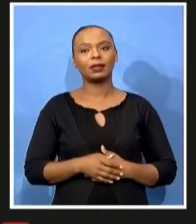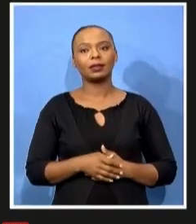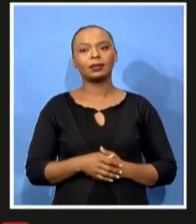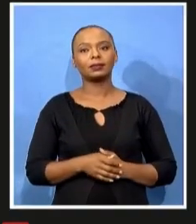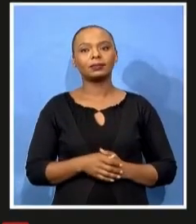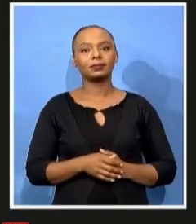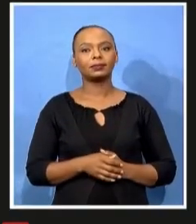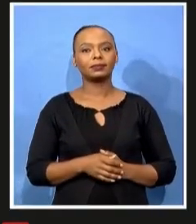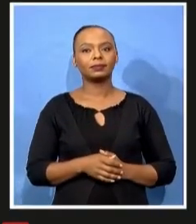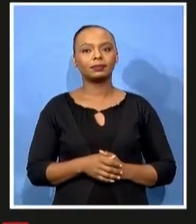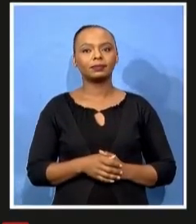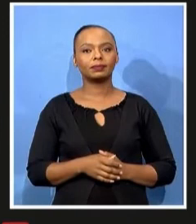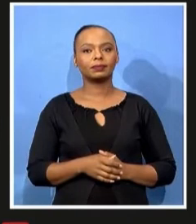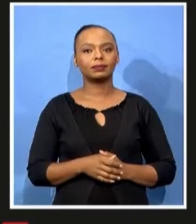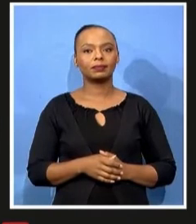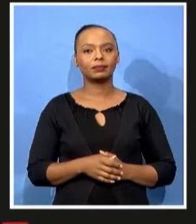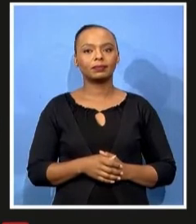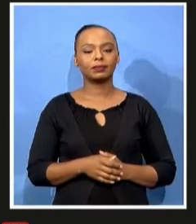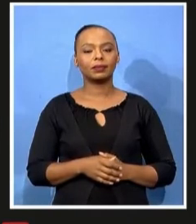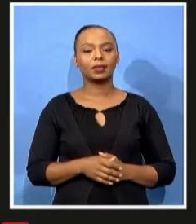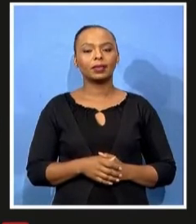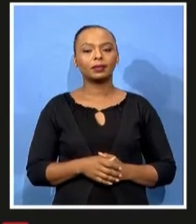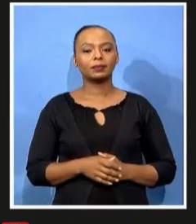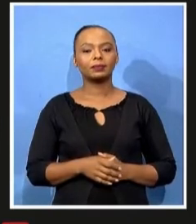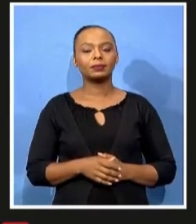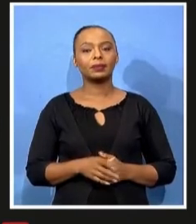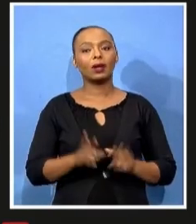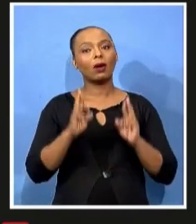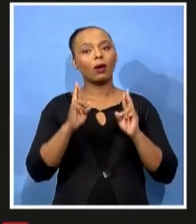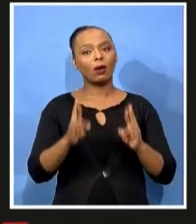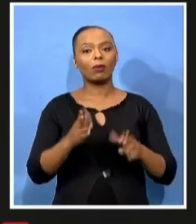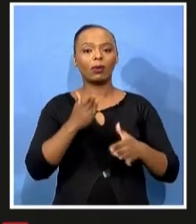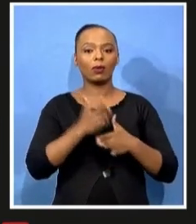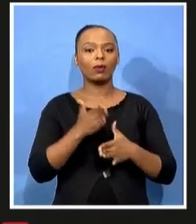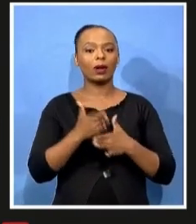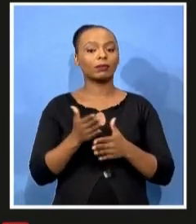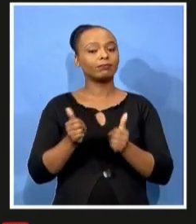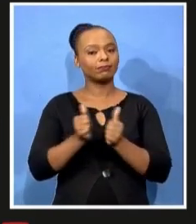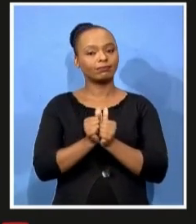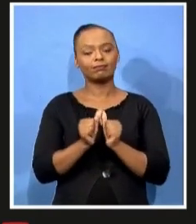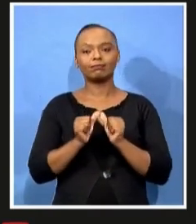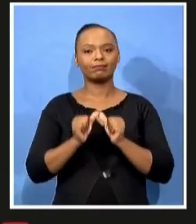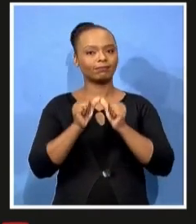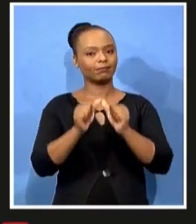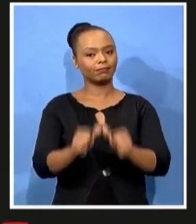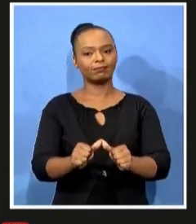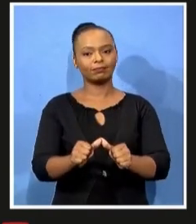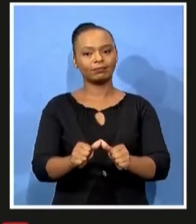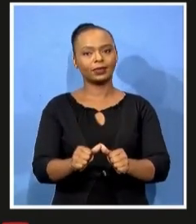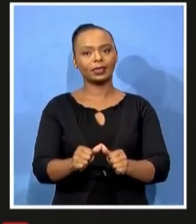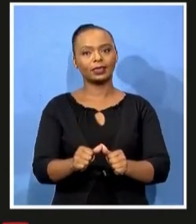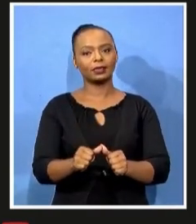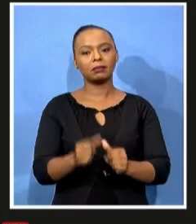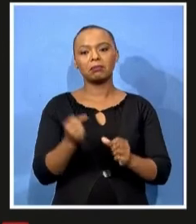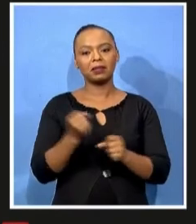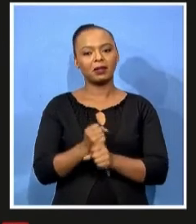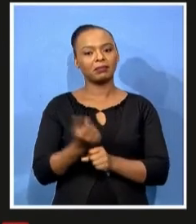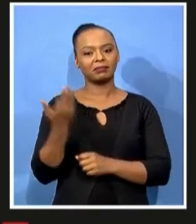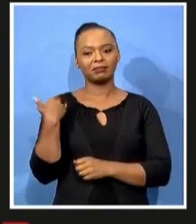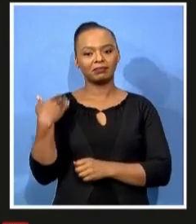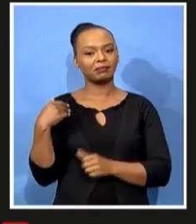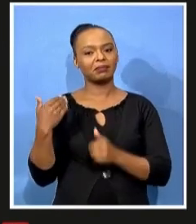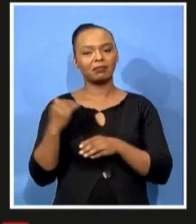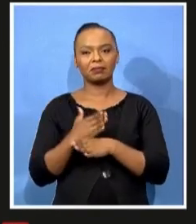will continue to work together in the way that we have in the past. We have had